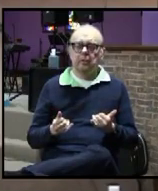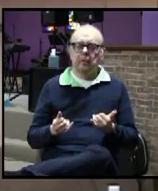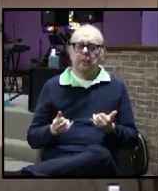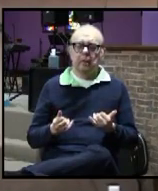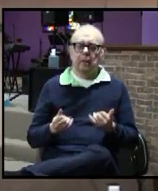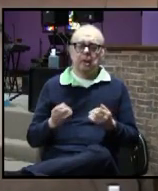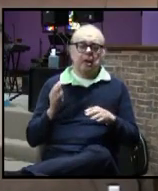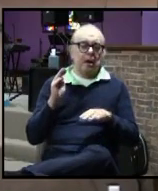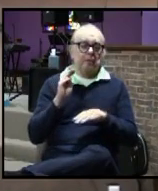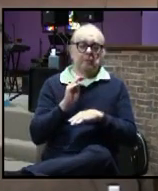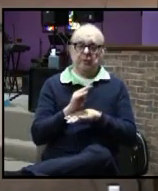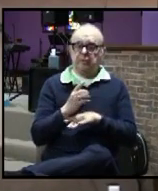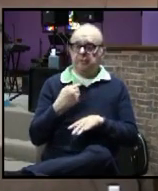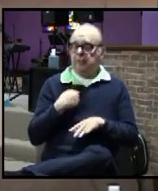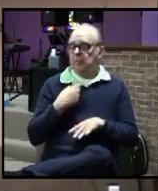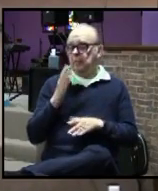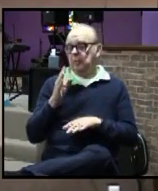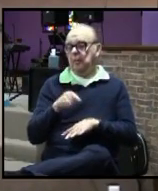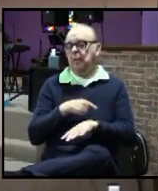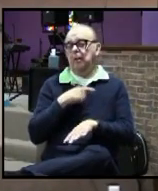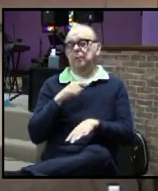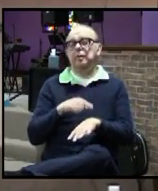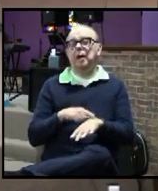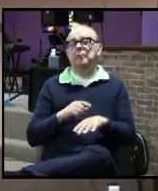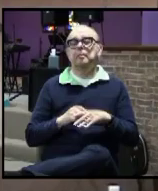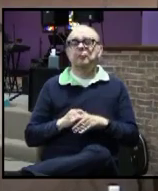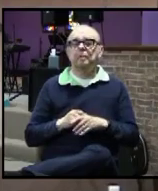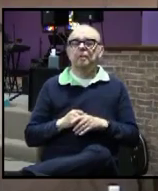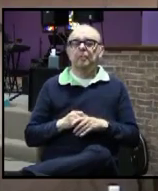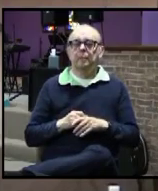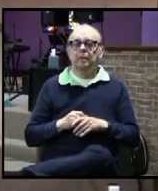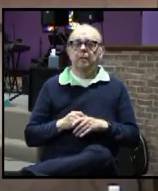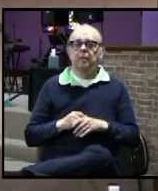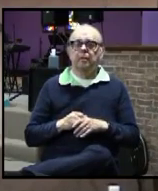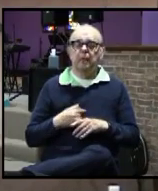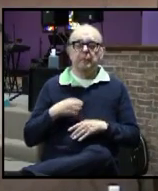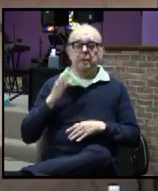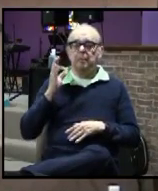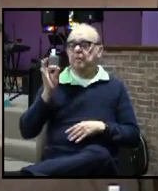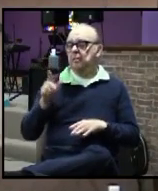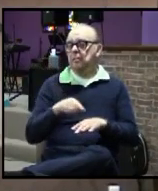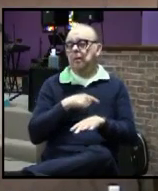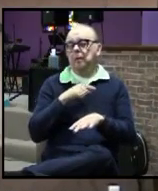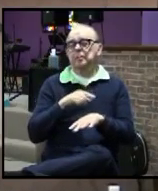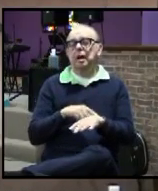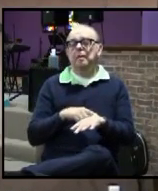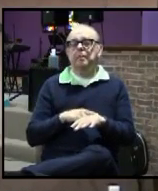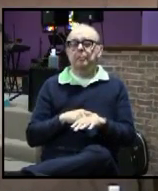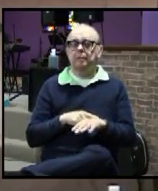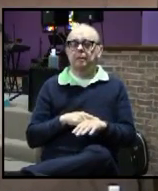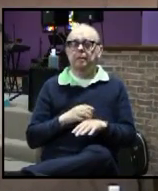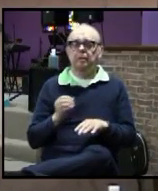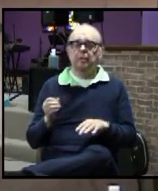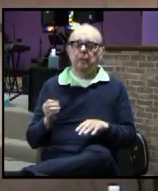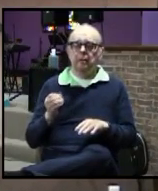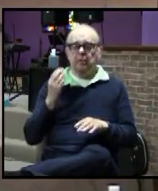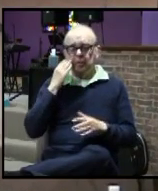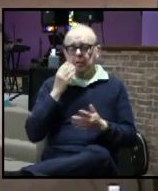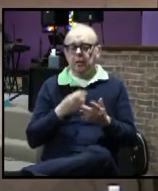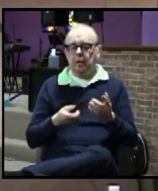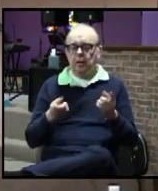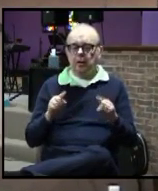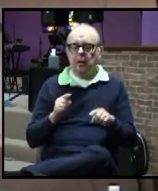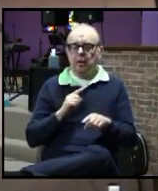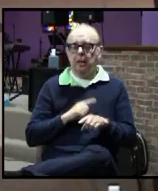I've been in the ministry a long time. Been preaching a long time. And I know